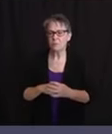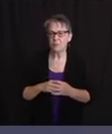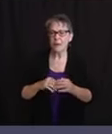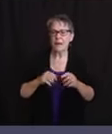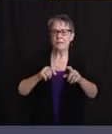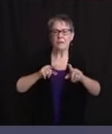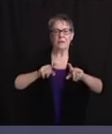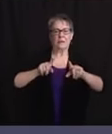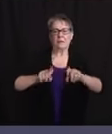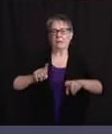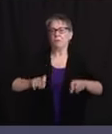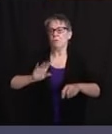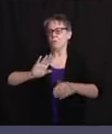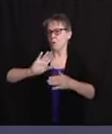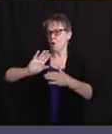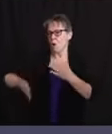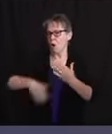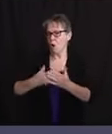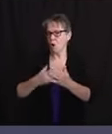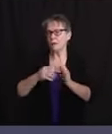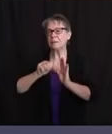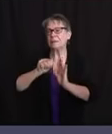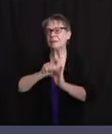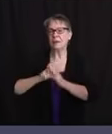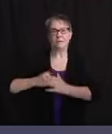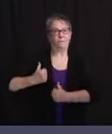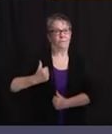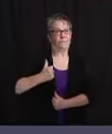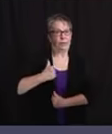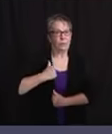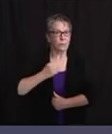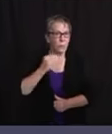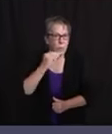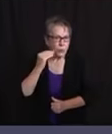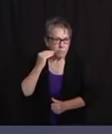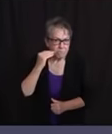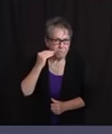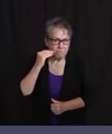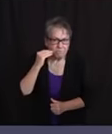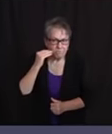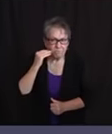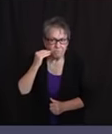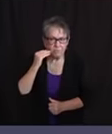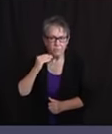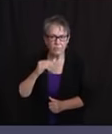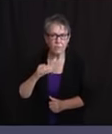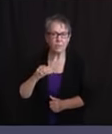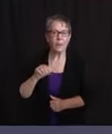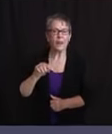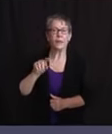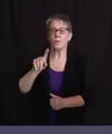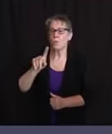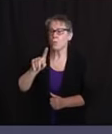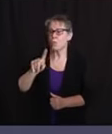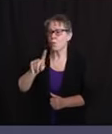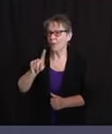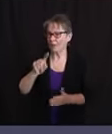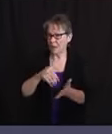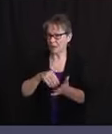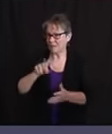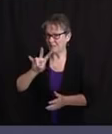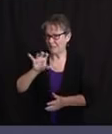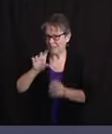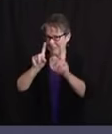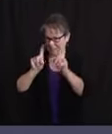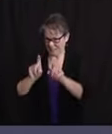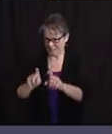homes, with 1,600 individuals tested at 3 facilities: Paramus, Menlo Park, and Vineland.